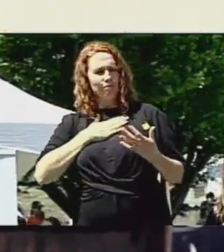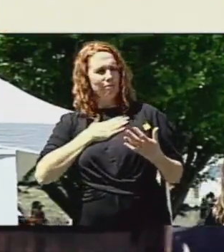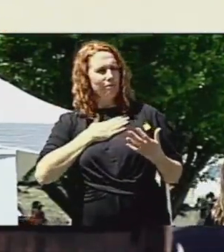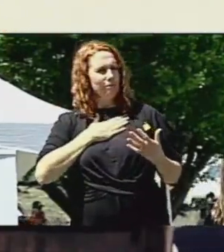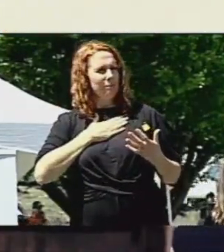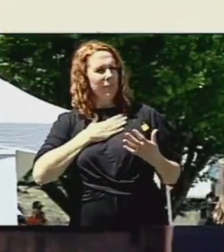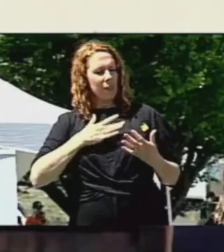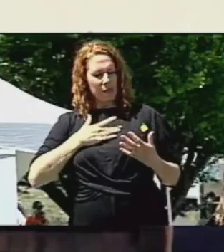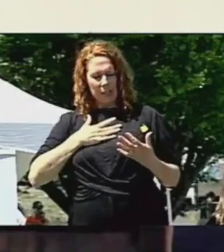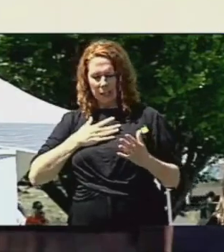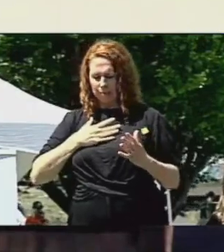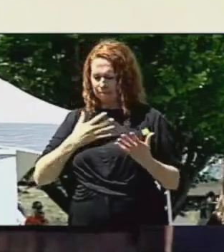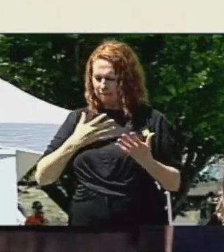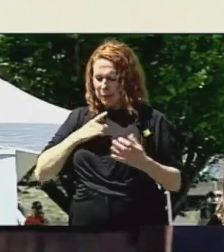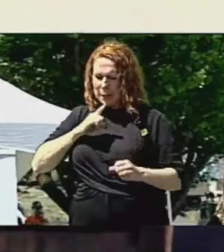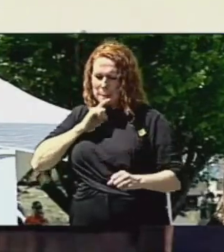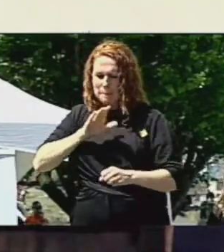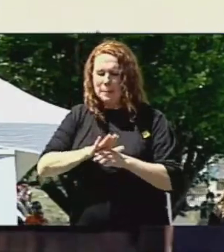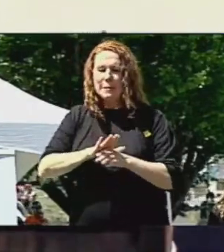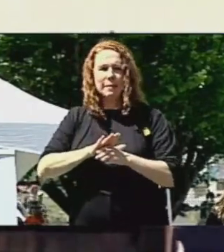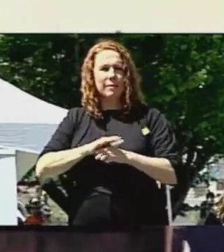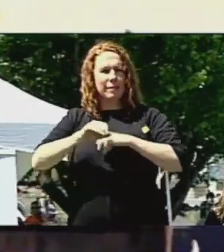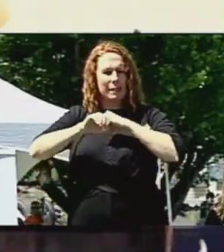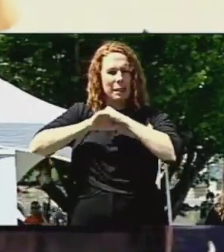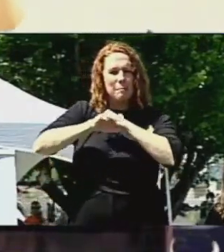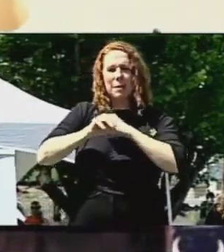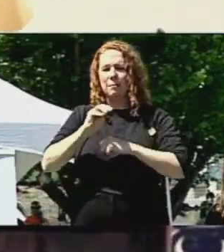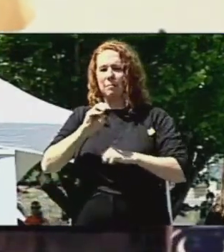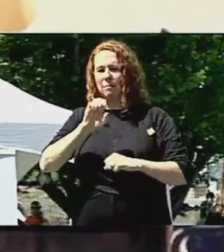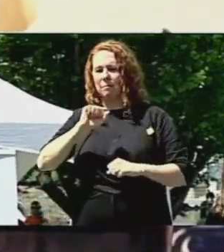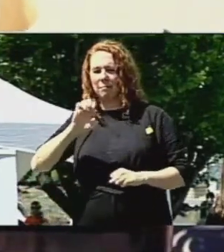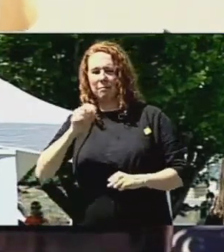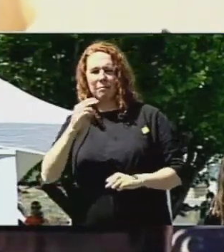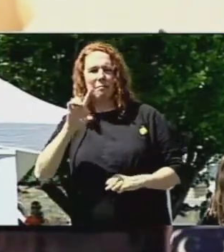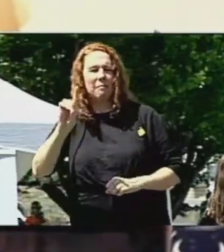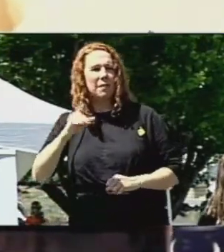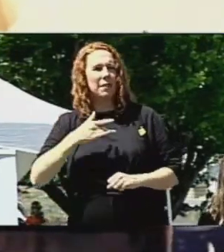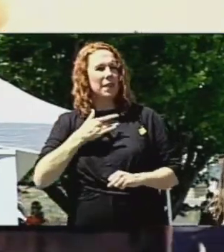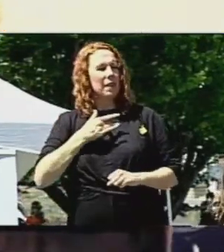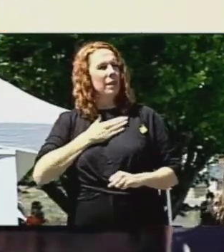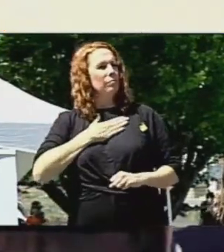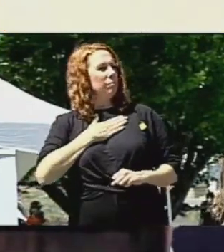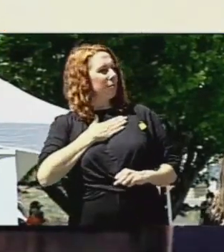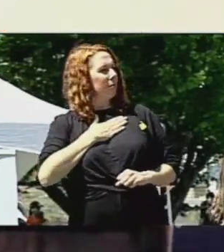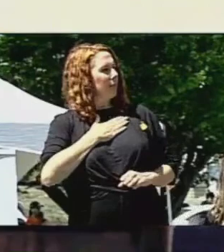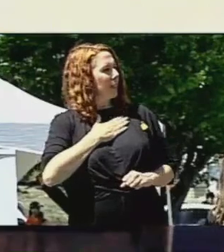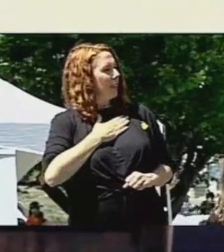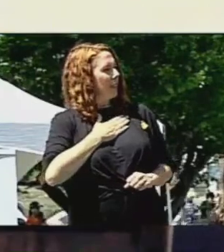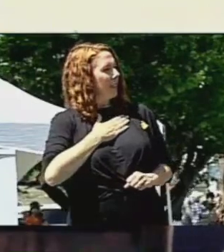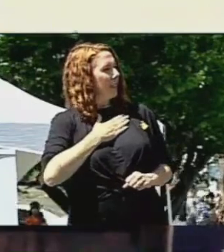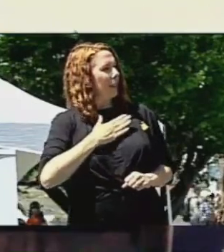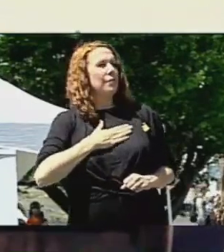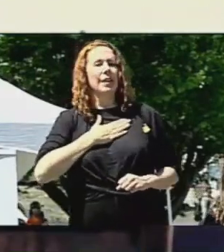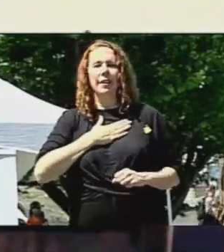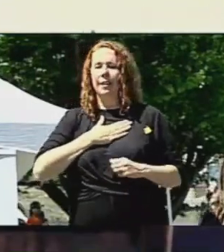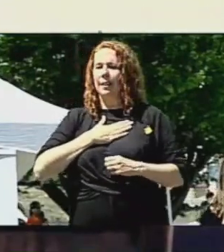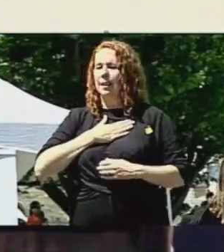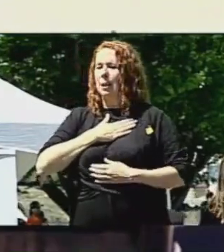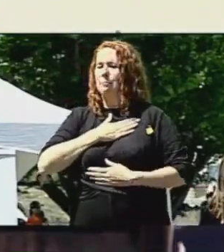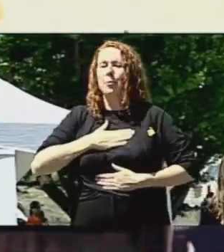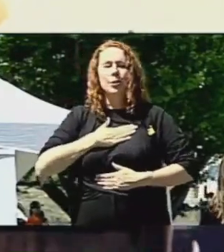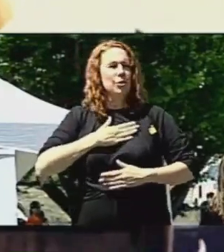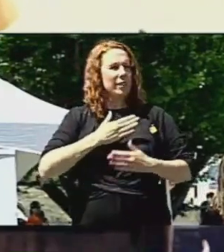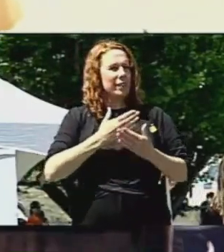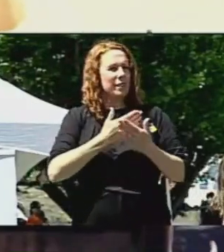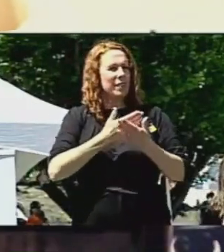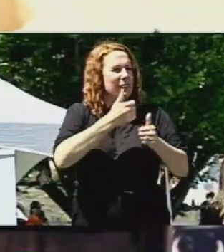devoted to this campaign and to this movement. I feel adoring and appreciative of each